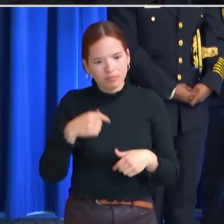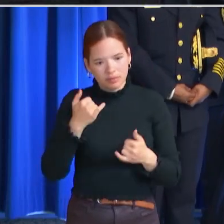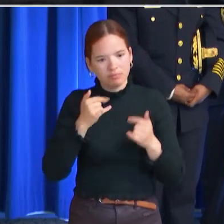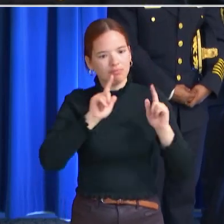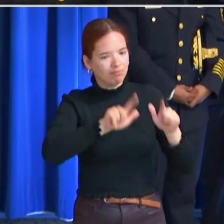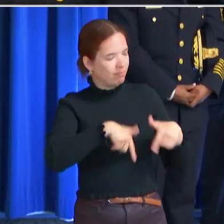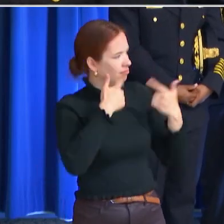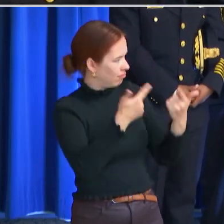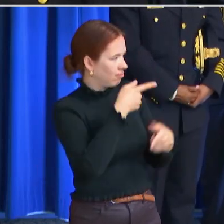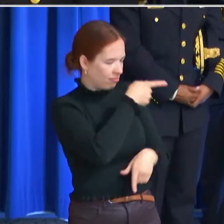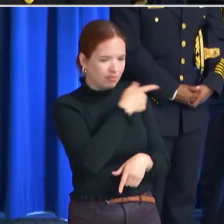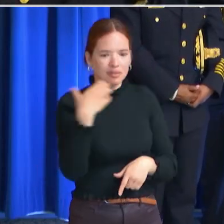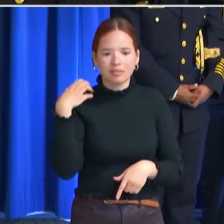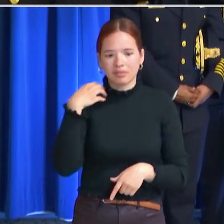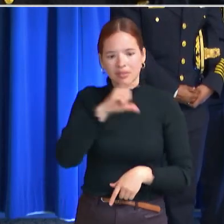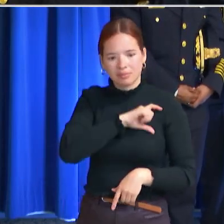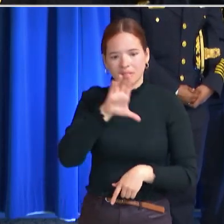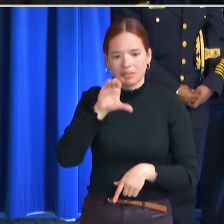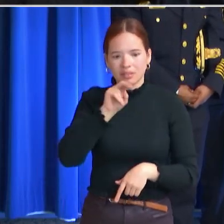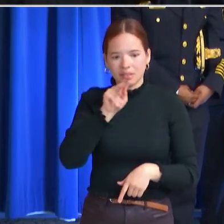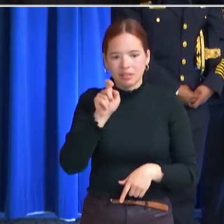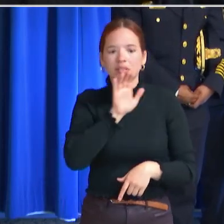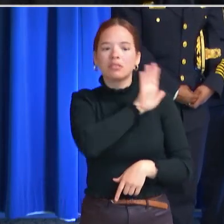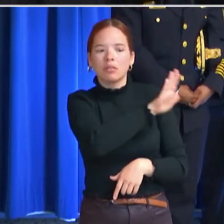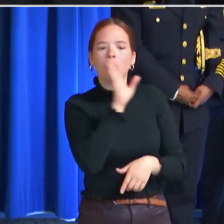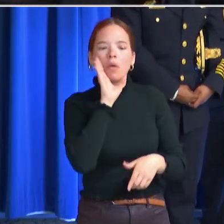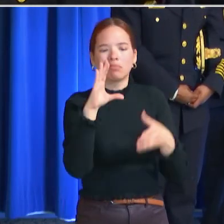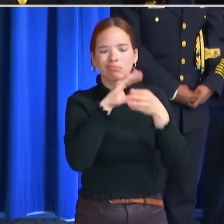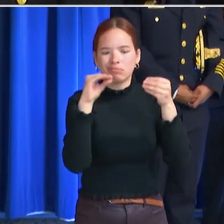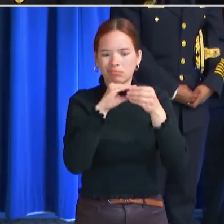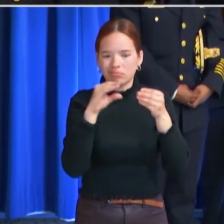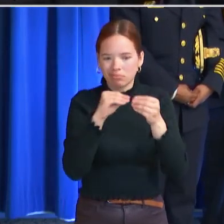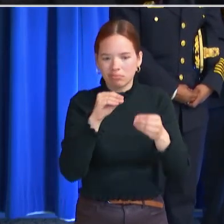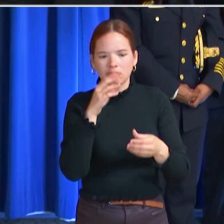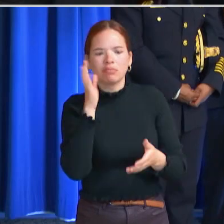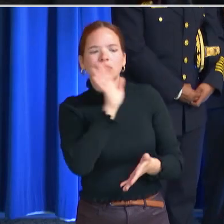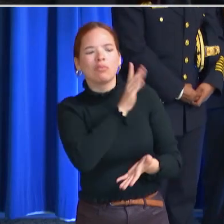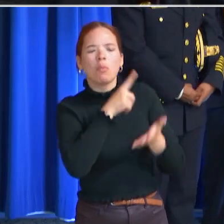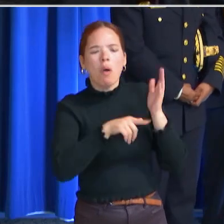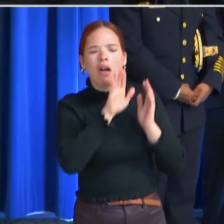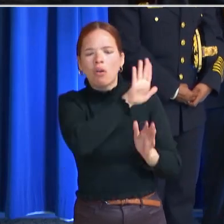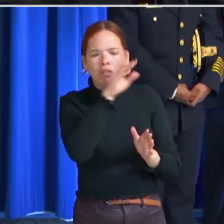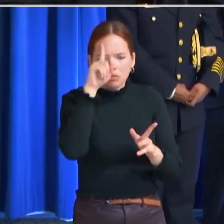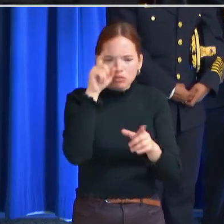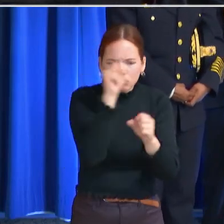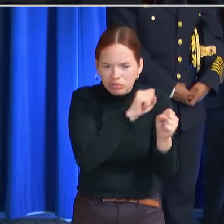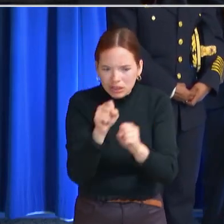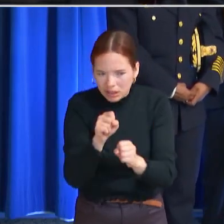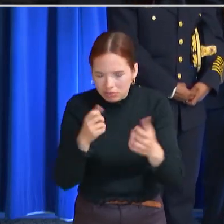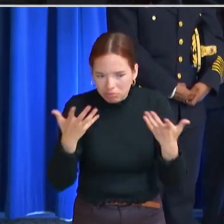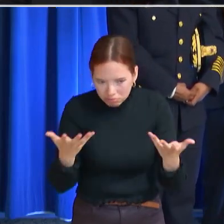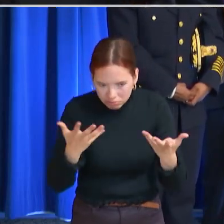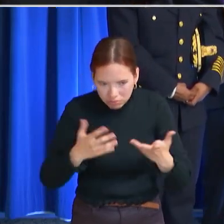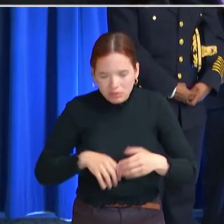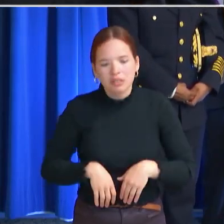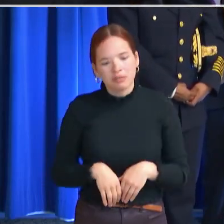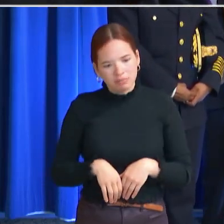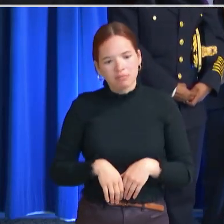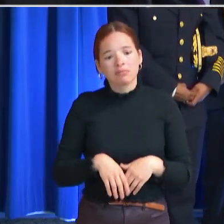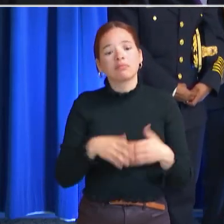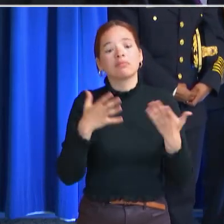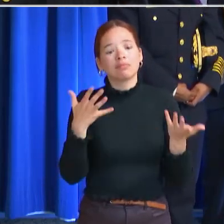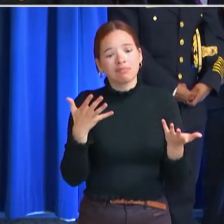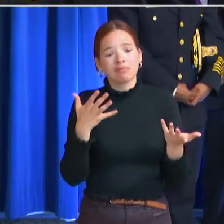Police for his comments on this focused strategy, but also on his